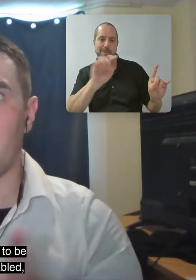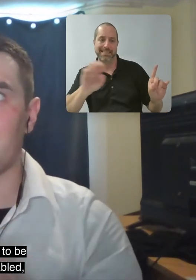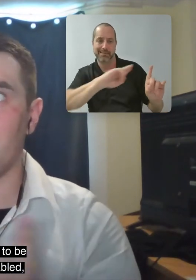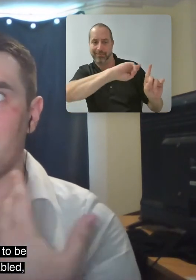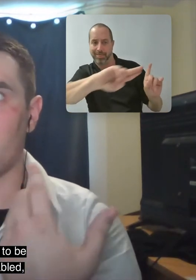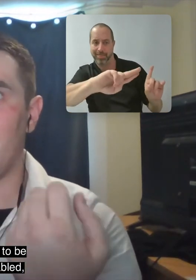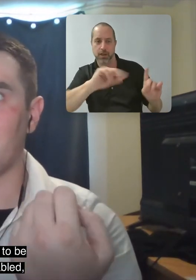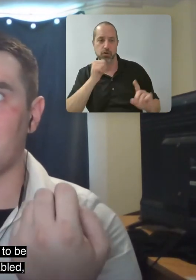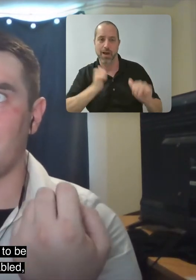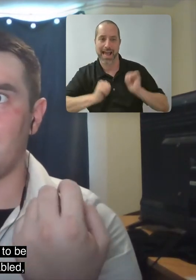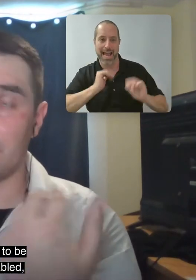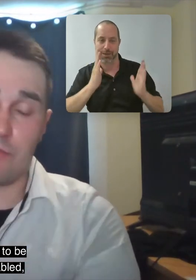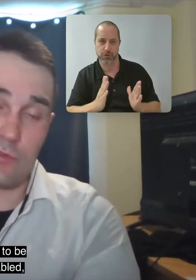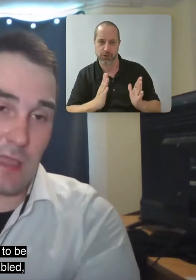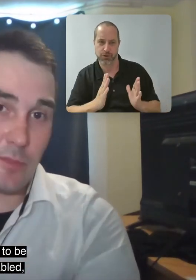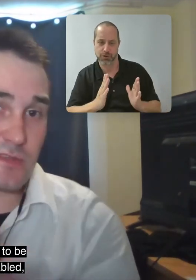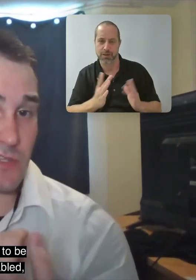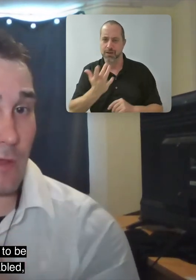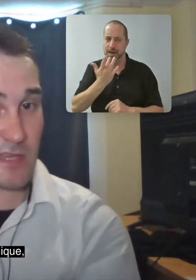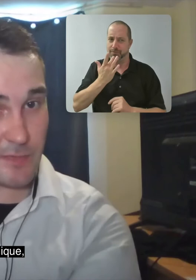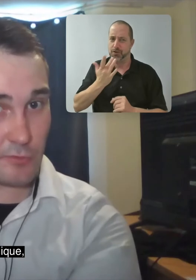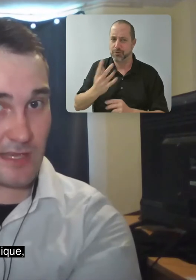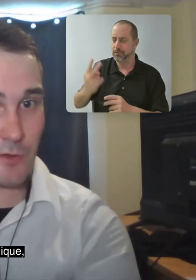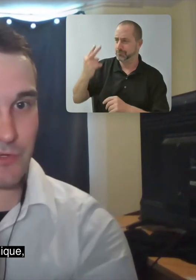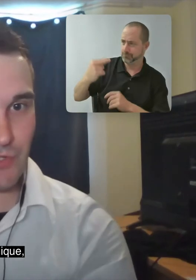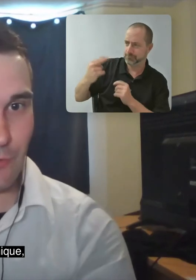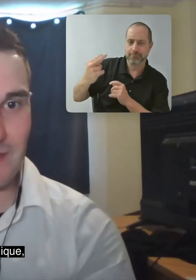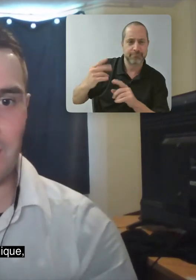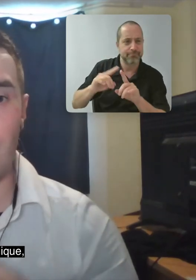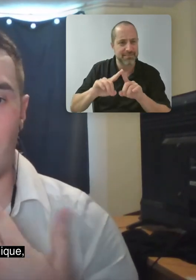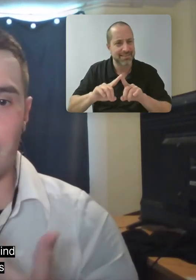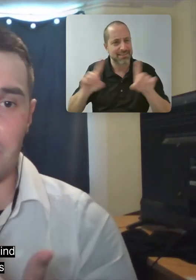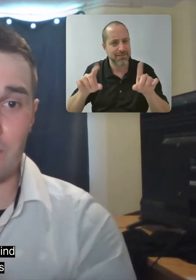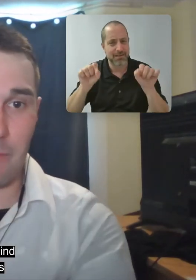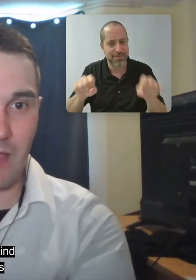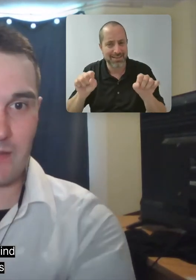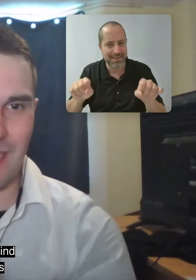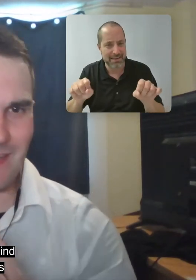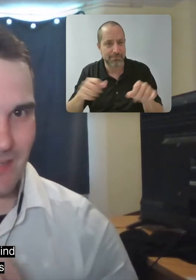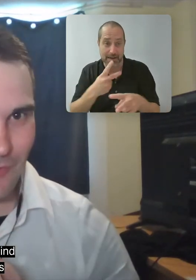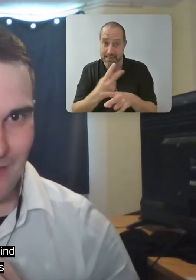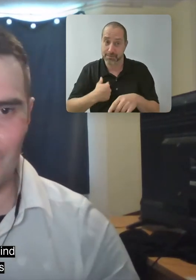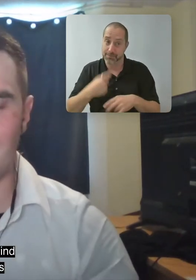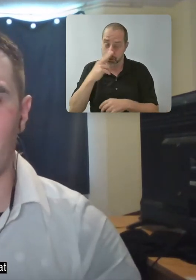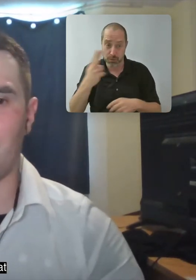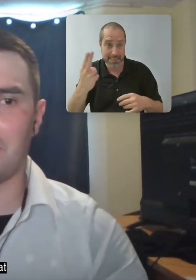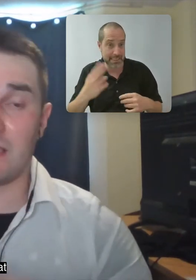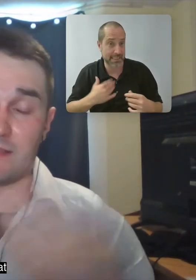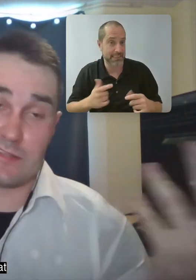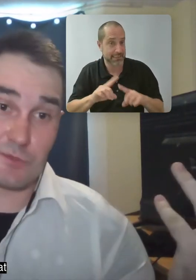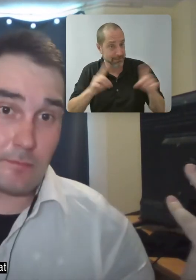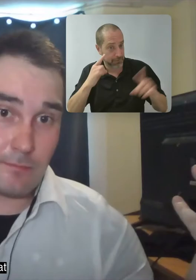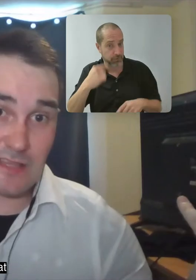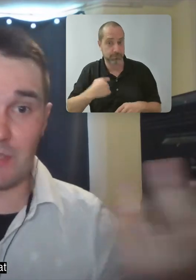I would like to be viewed as differently abled, it's what makes me unique, which is great. It keeps me in the mind of casting directors and everything